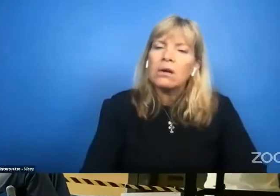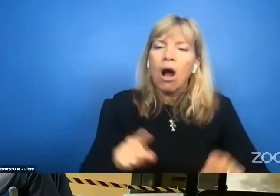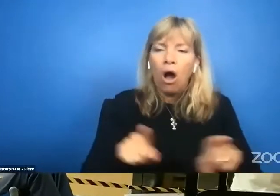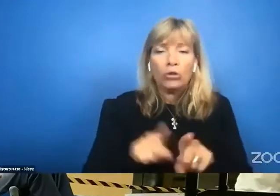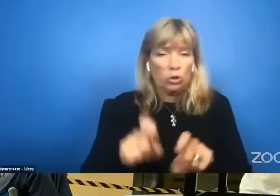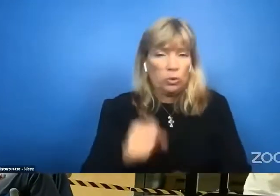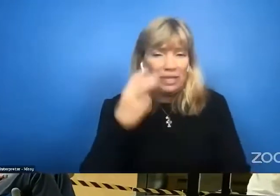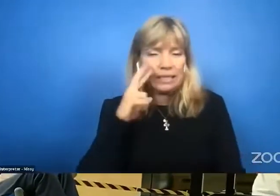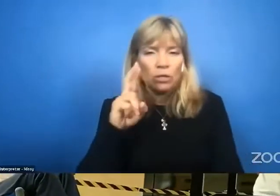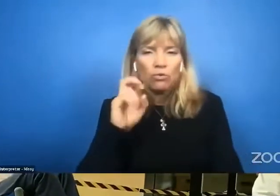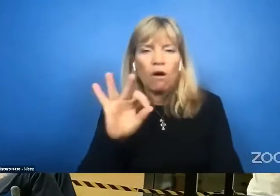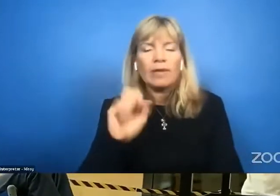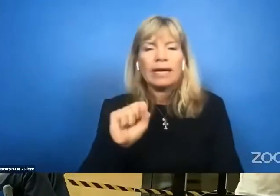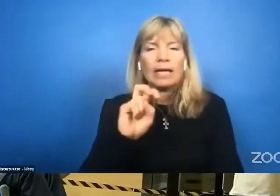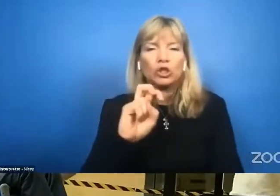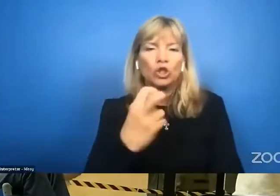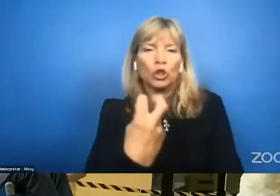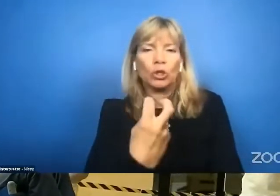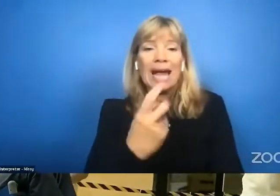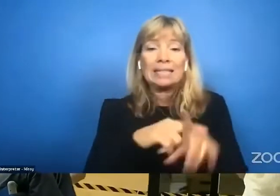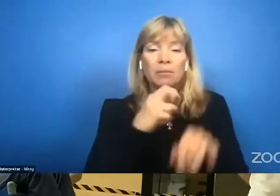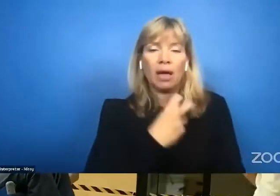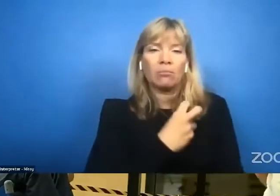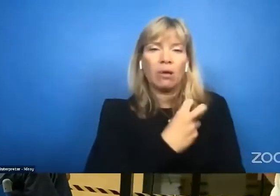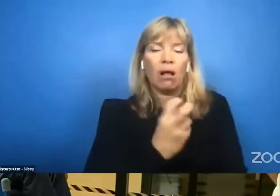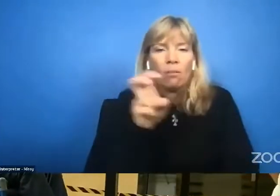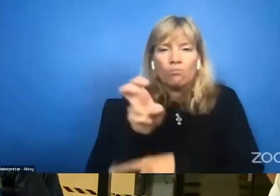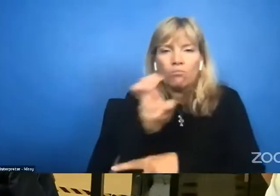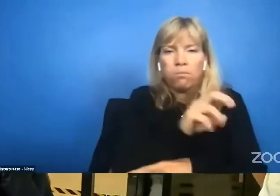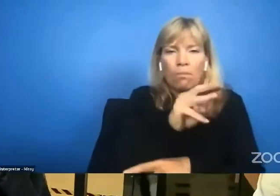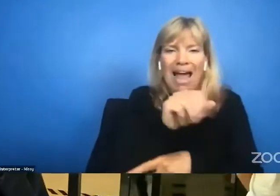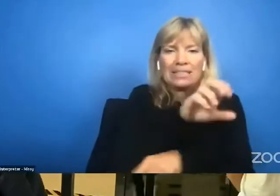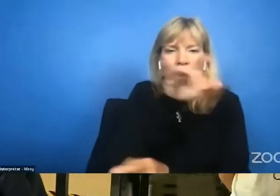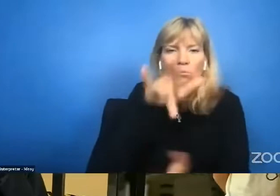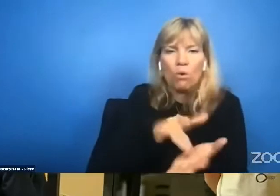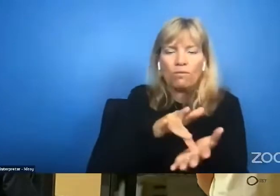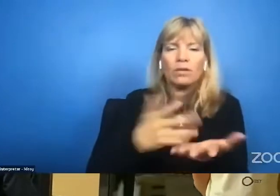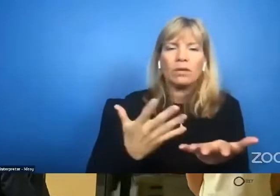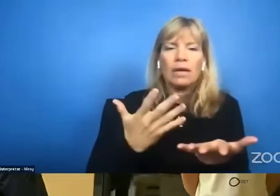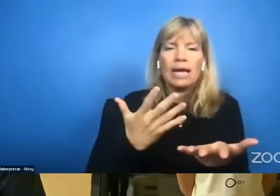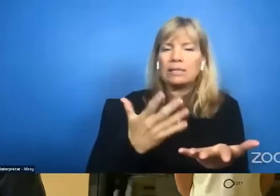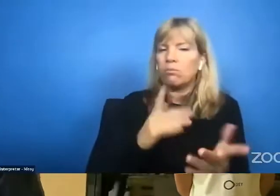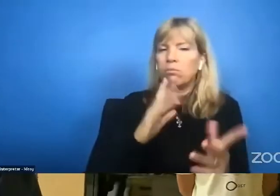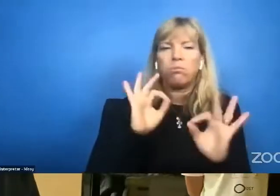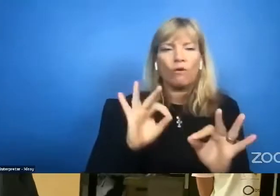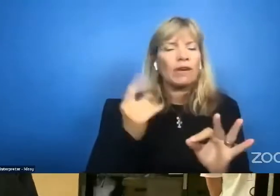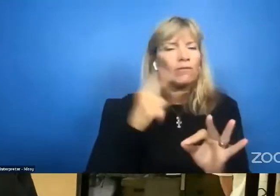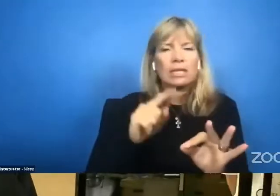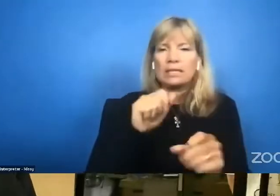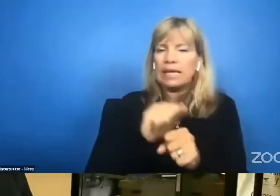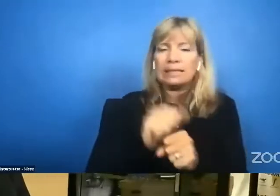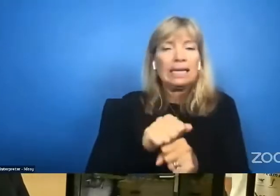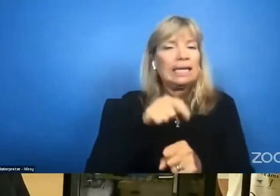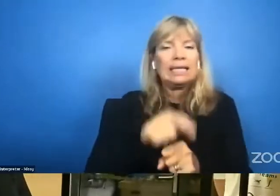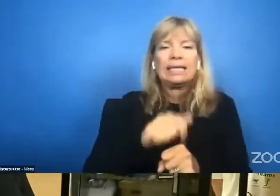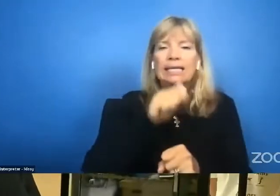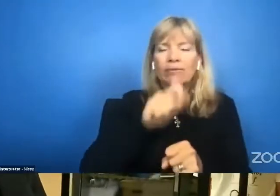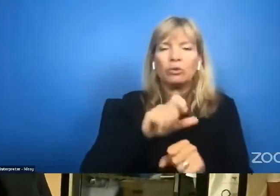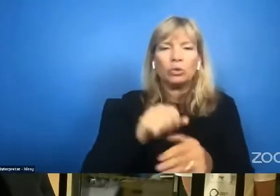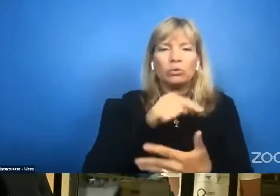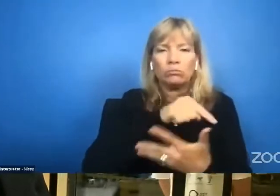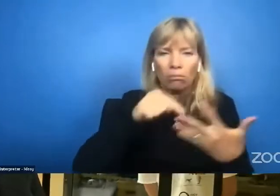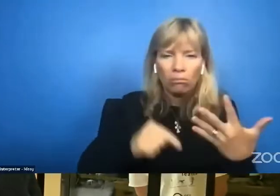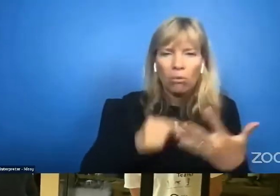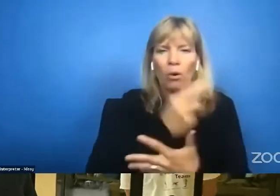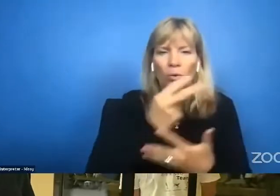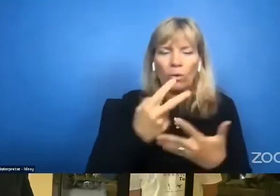center of mass, so this is optimized for this task. He does not have to do it sequentially, he does it at the same time, which saves